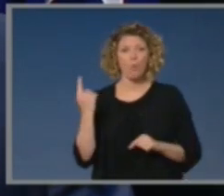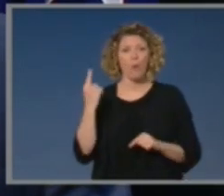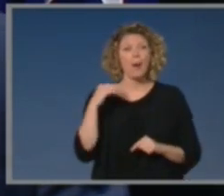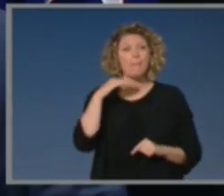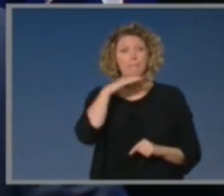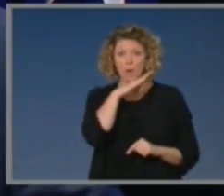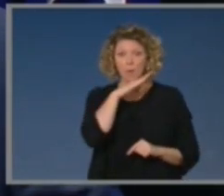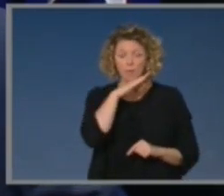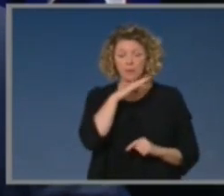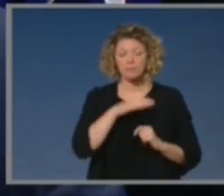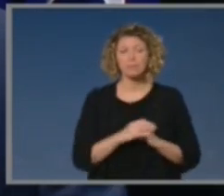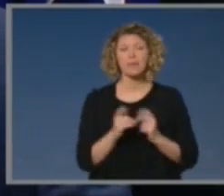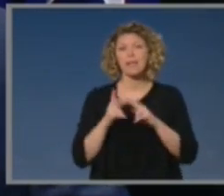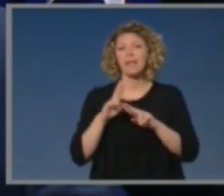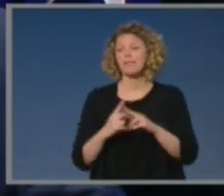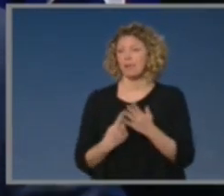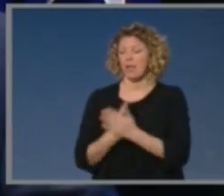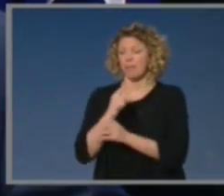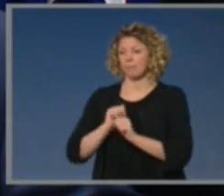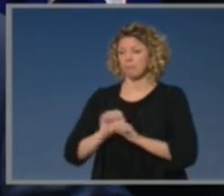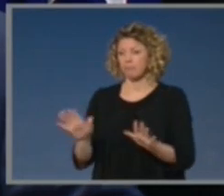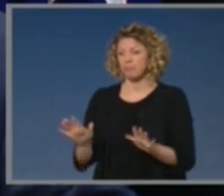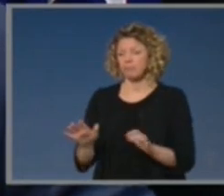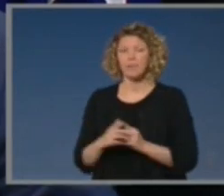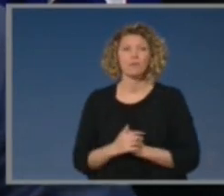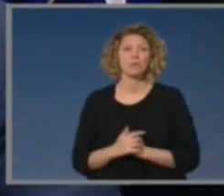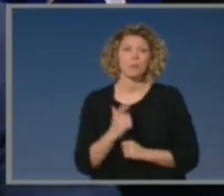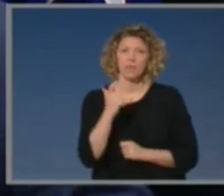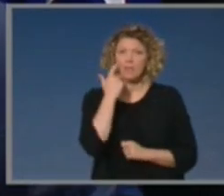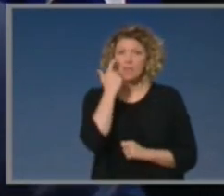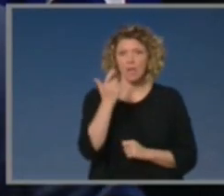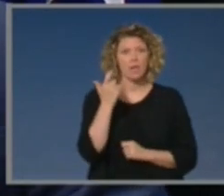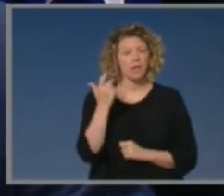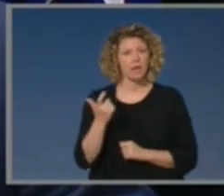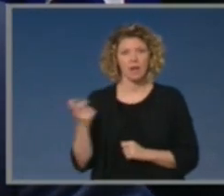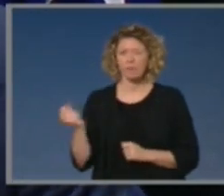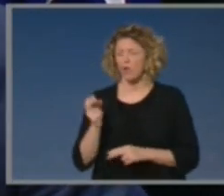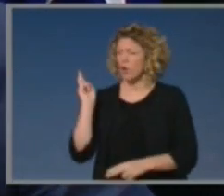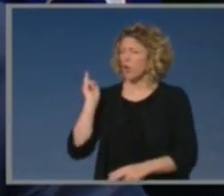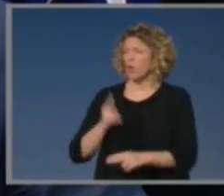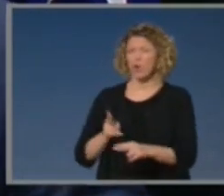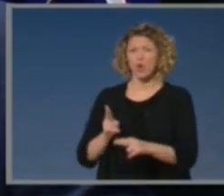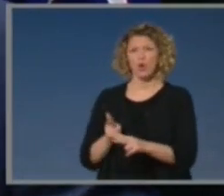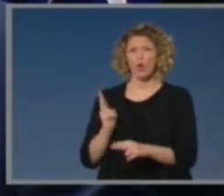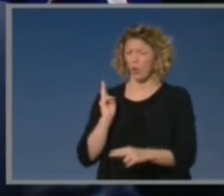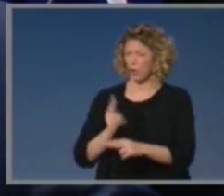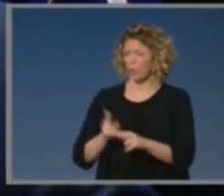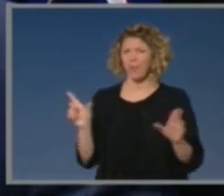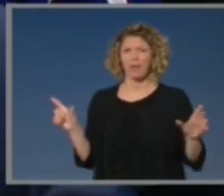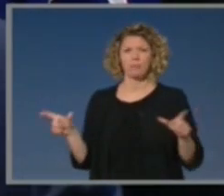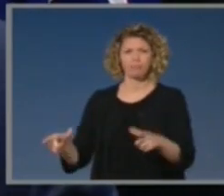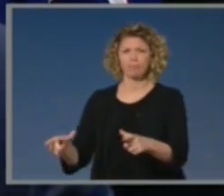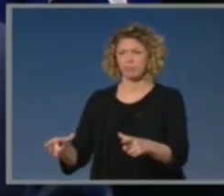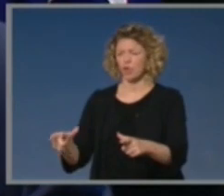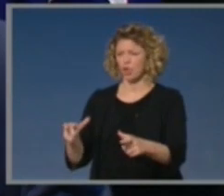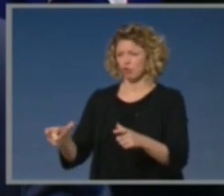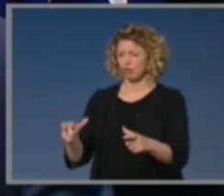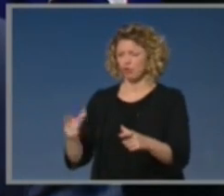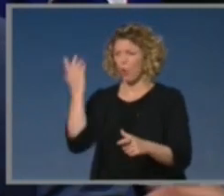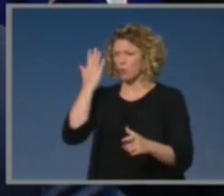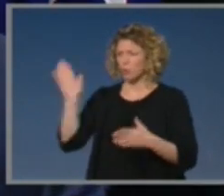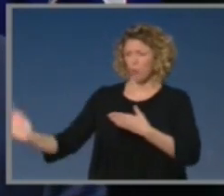Where it does happen, you've got to move very quickly, lock it down, scrub it down, and then reopen it as quickly.